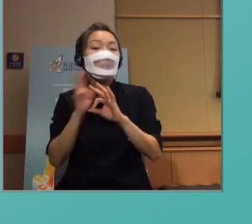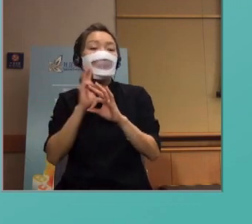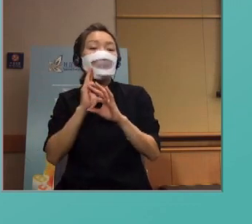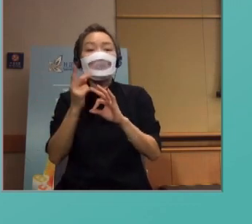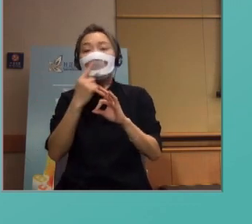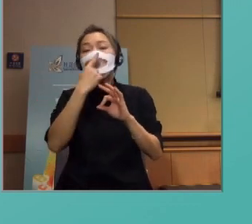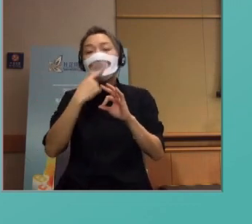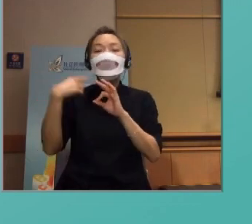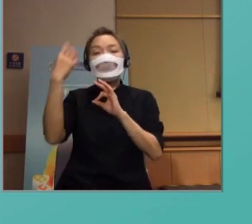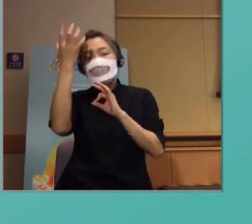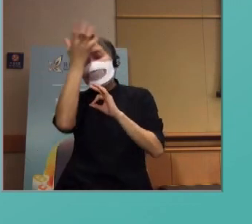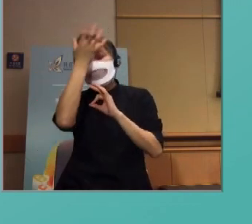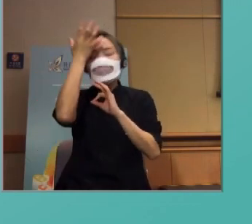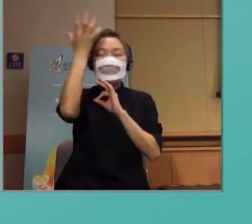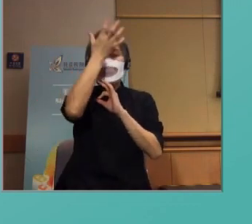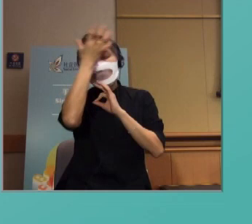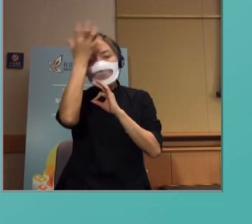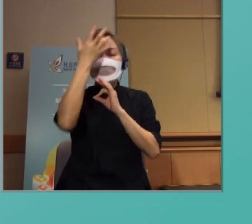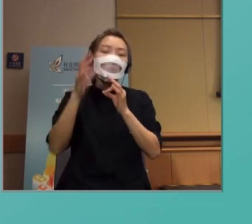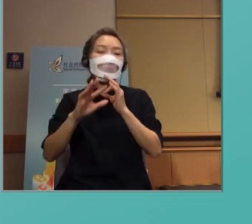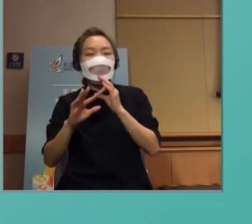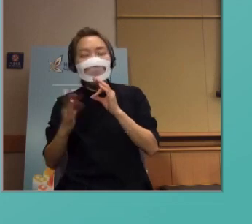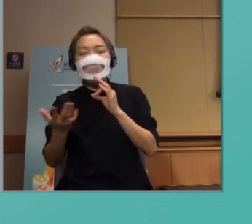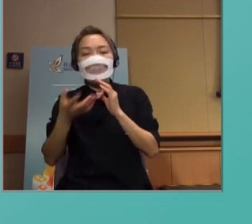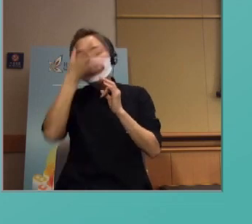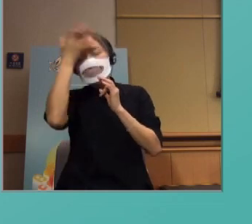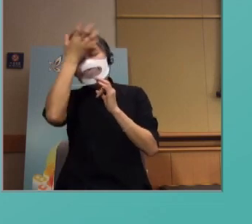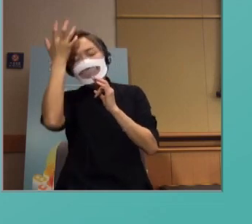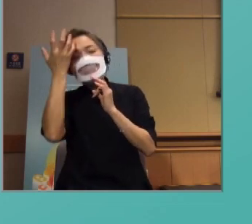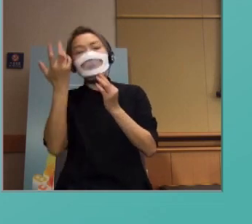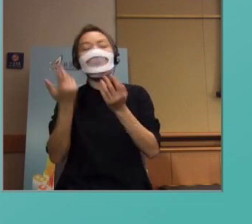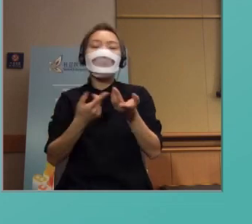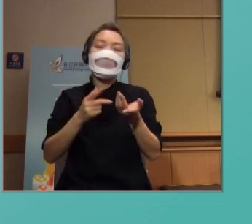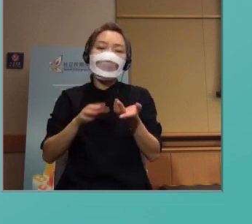also dining experience. So there's been a lot of this exploration that has been taking